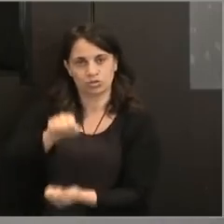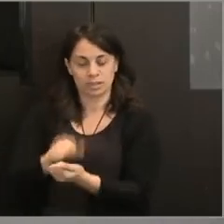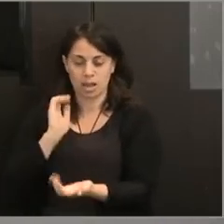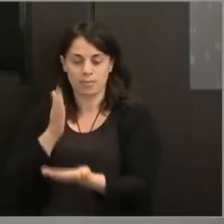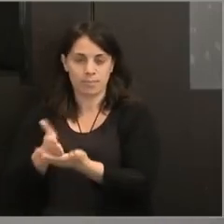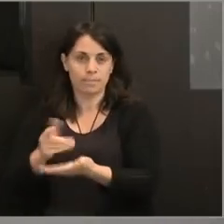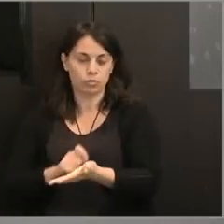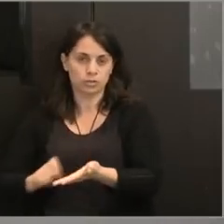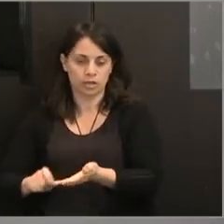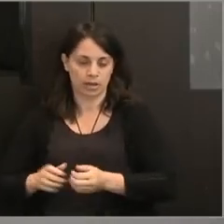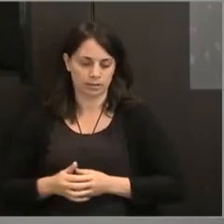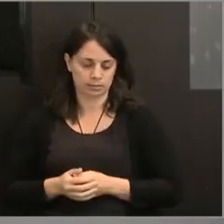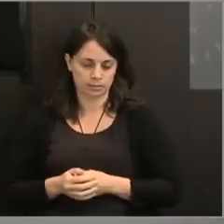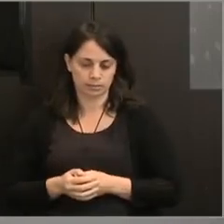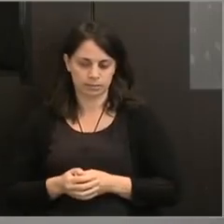signed.